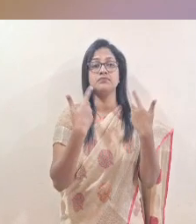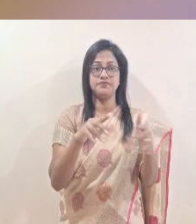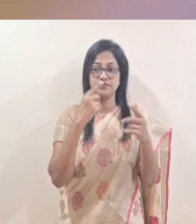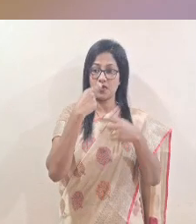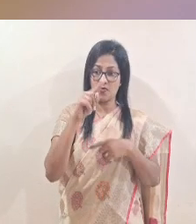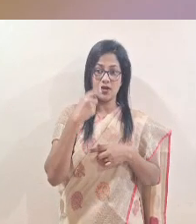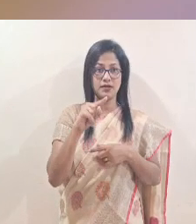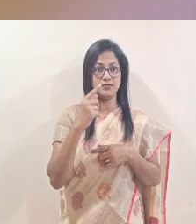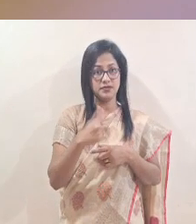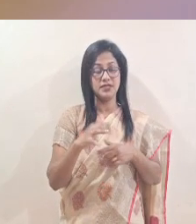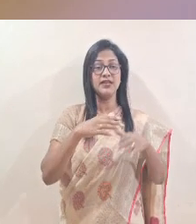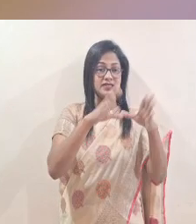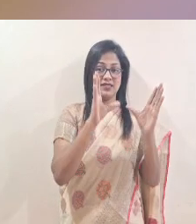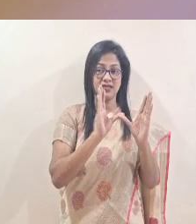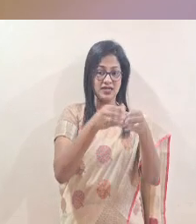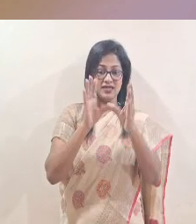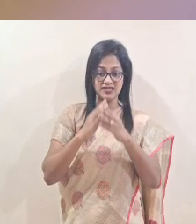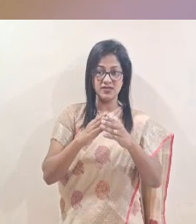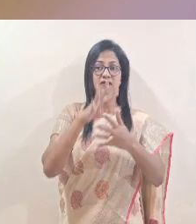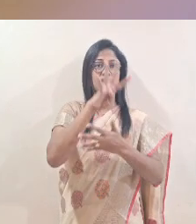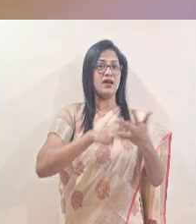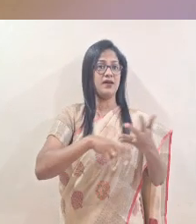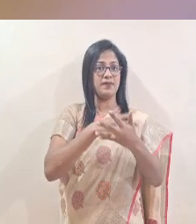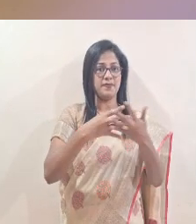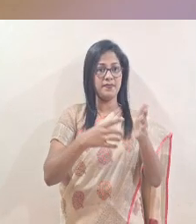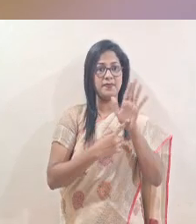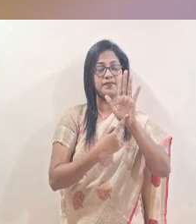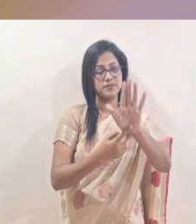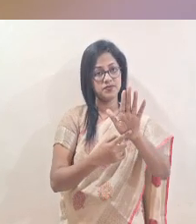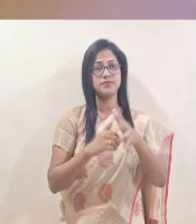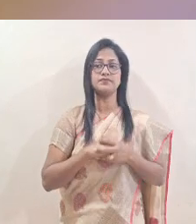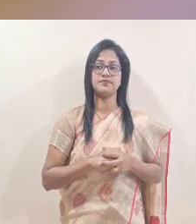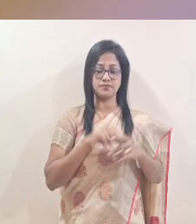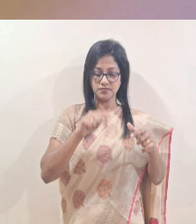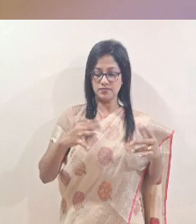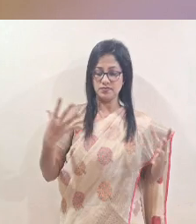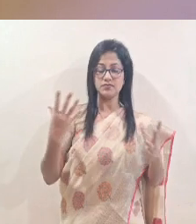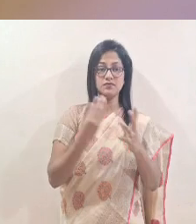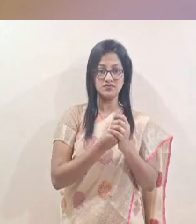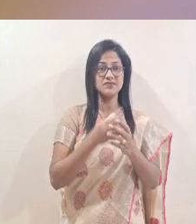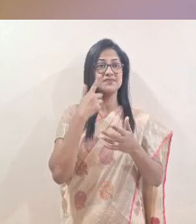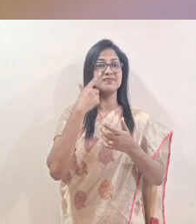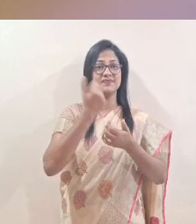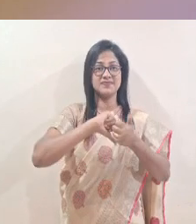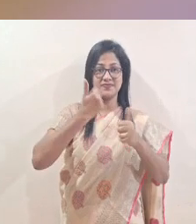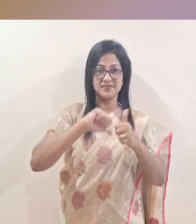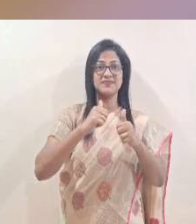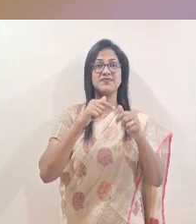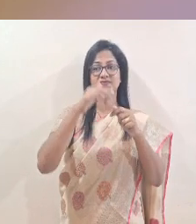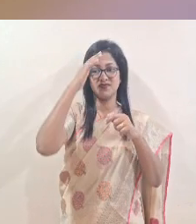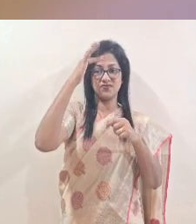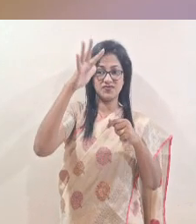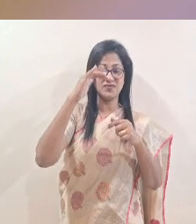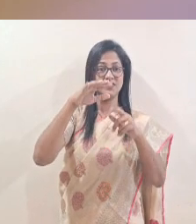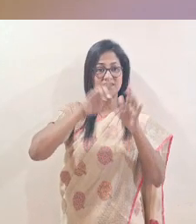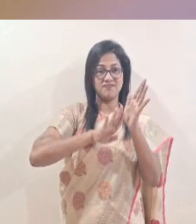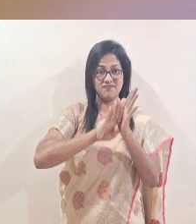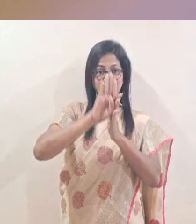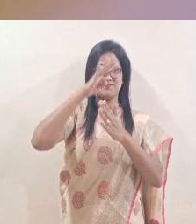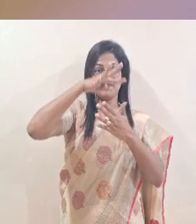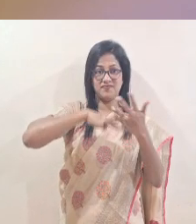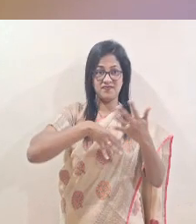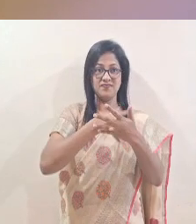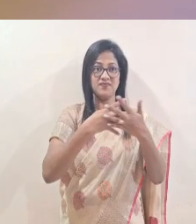Then classification was done to show it in the classifier map. Then along with this, we have tried to understand whether the graph theoretical indices